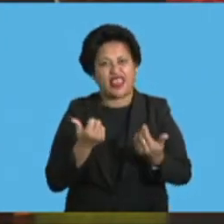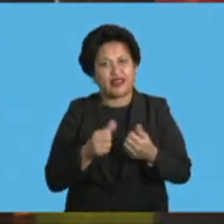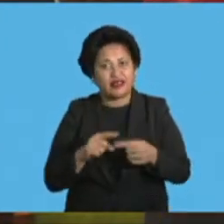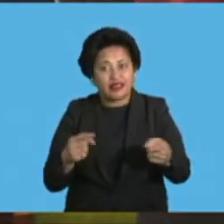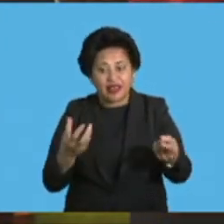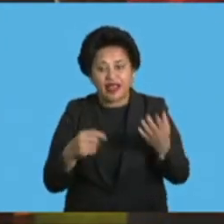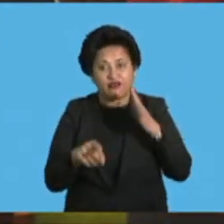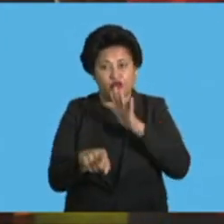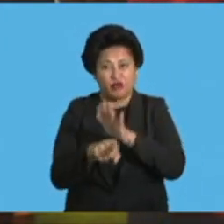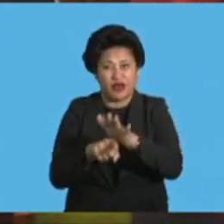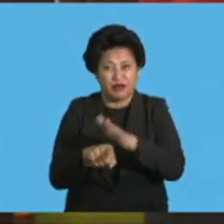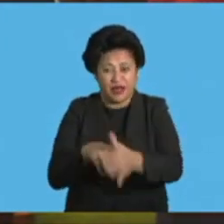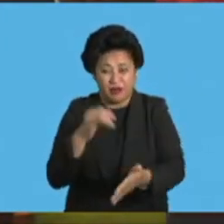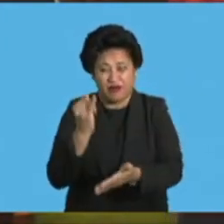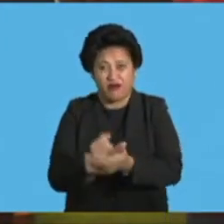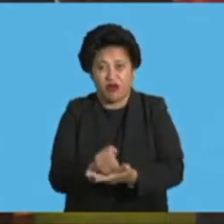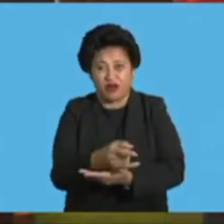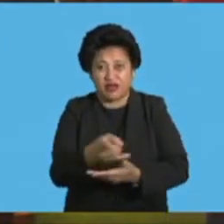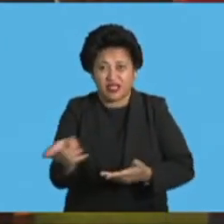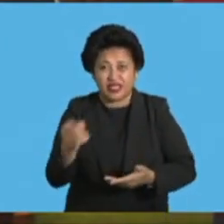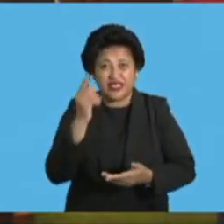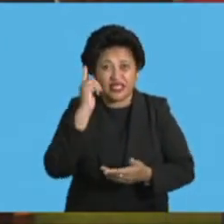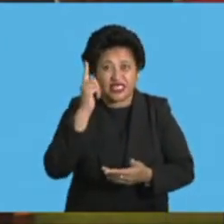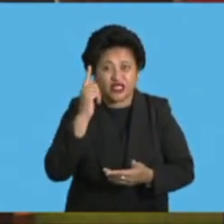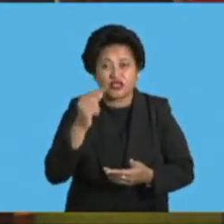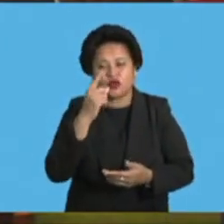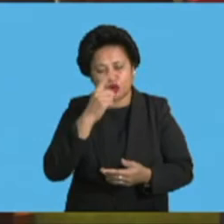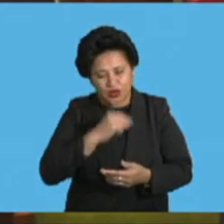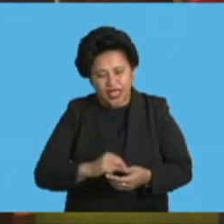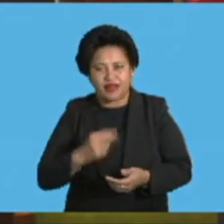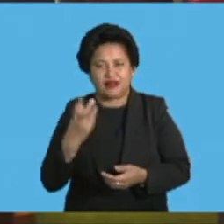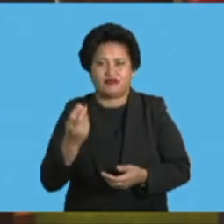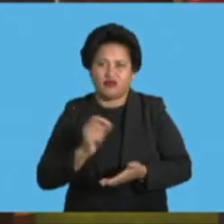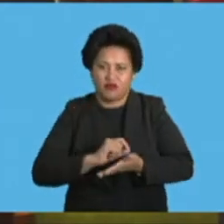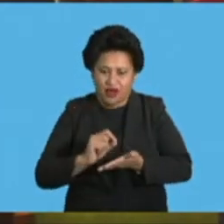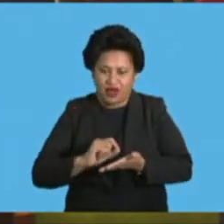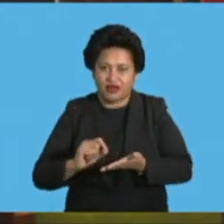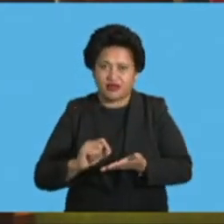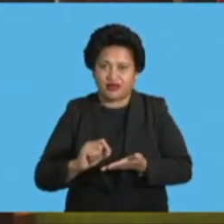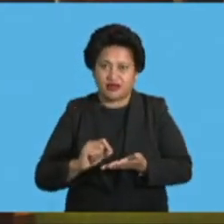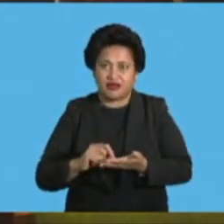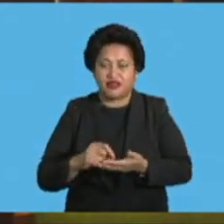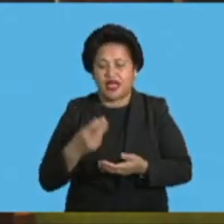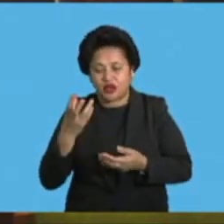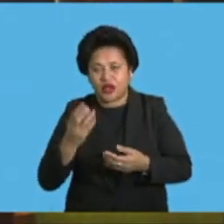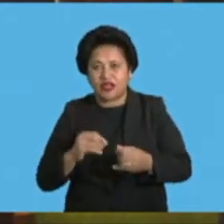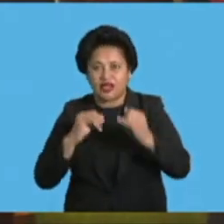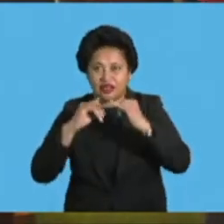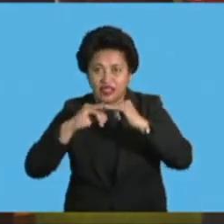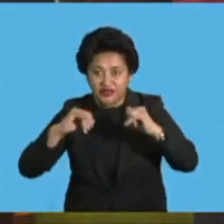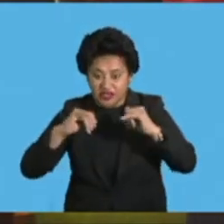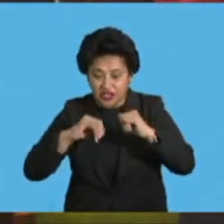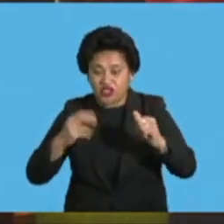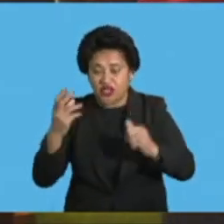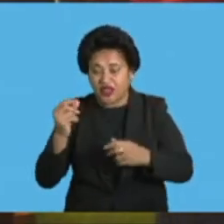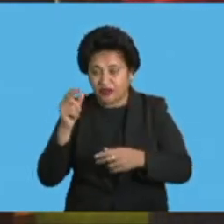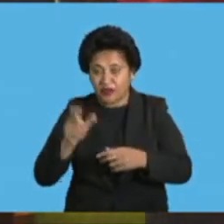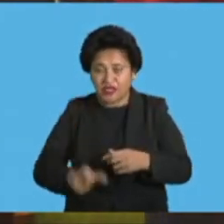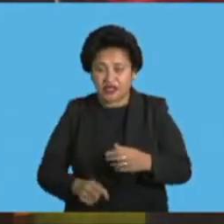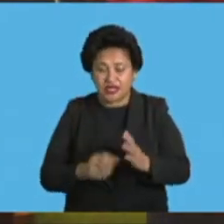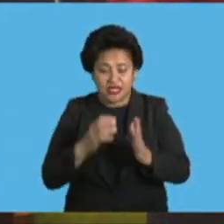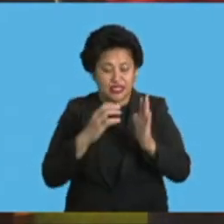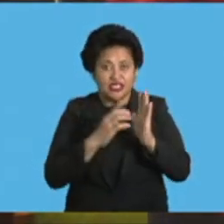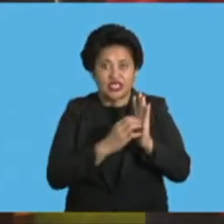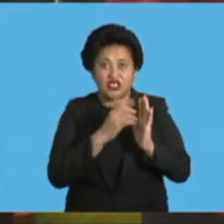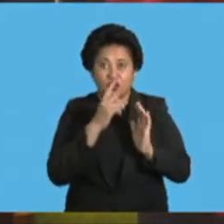is given the opportunity to have support person present during the investigation. Mr. Speaker, Section 127 of the